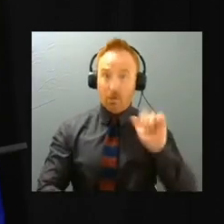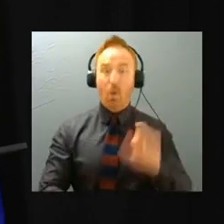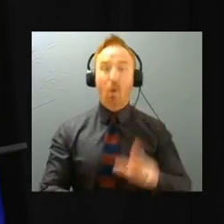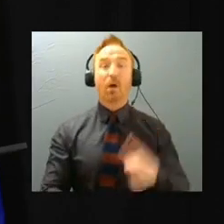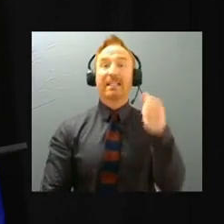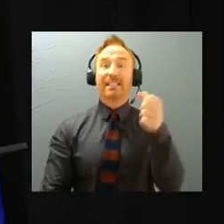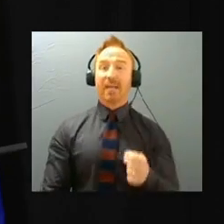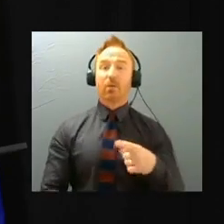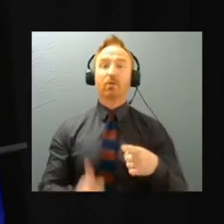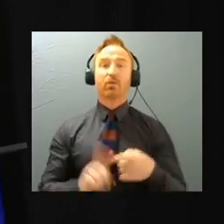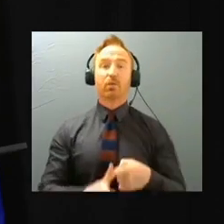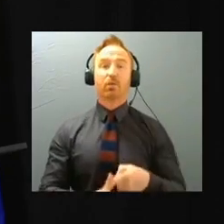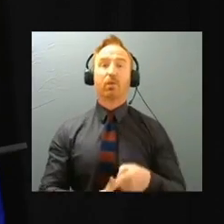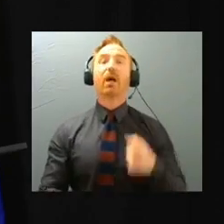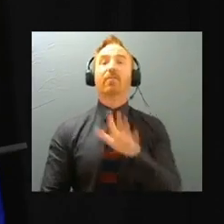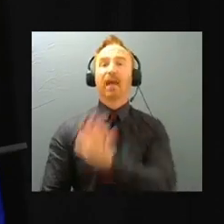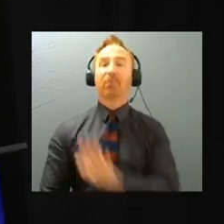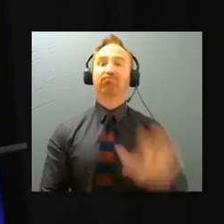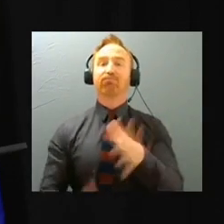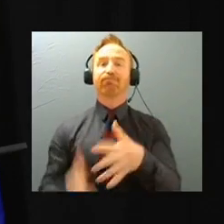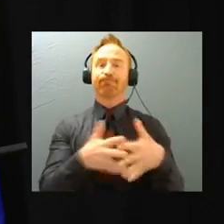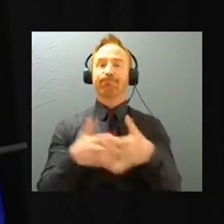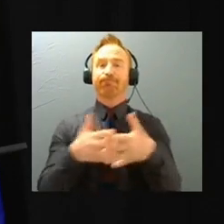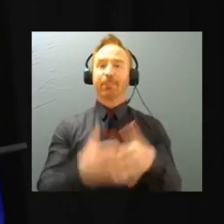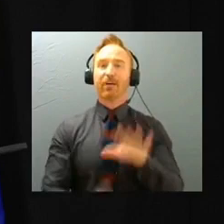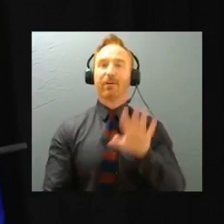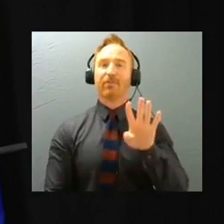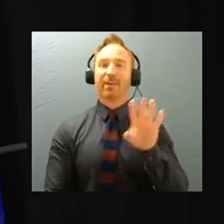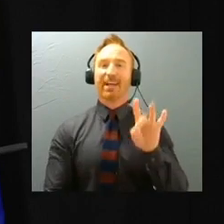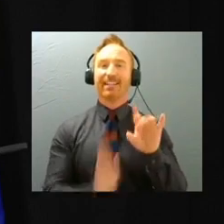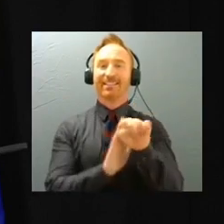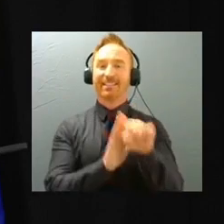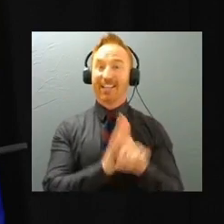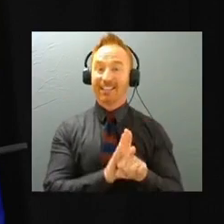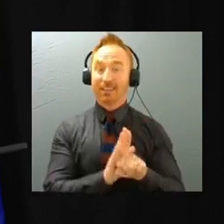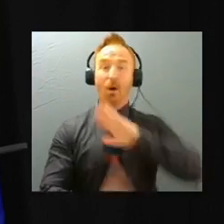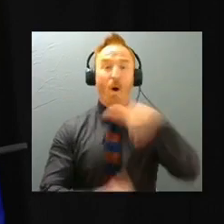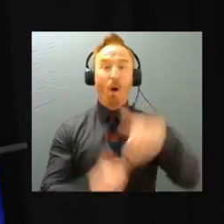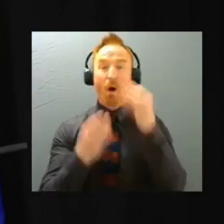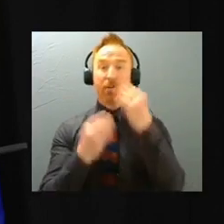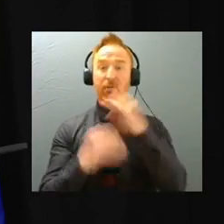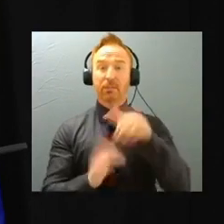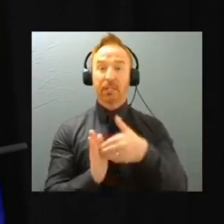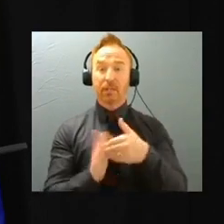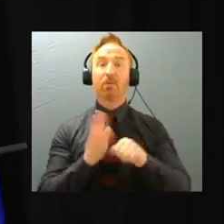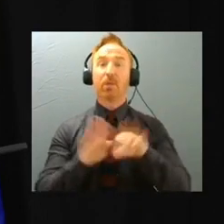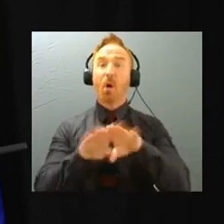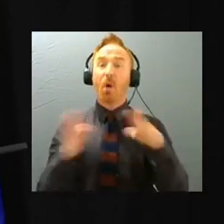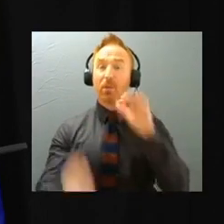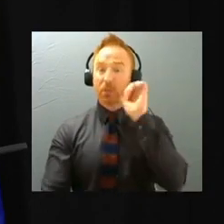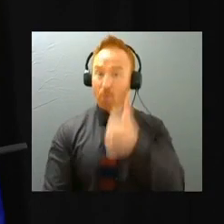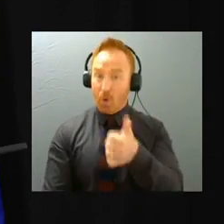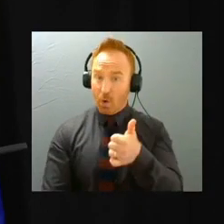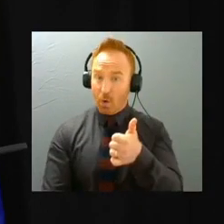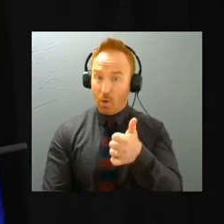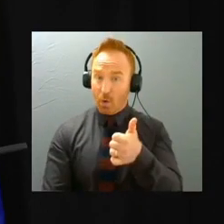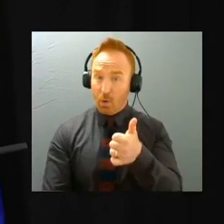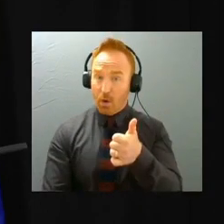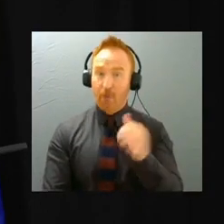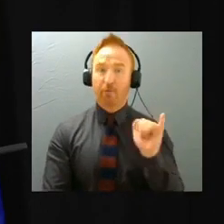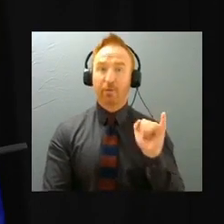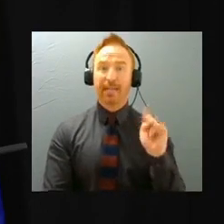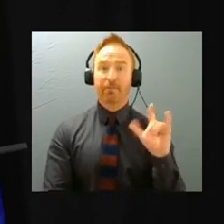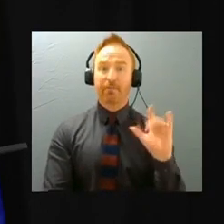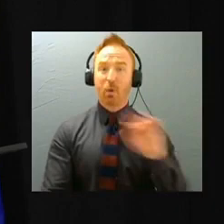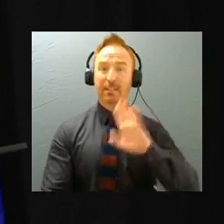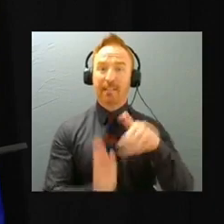48. Nearly all of our visitor information centers will also open tomorrow to keep travelers informed and help